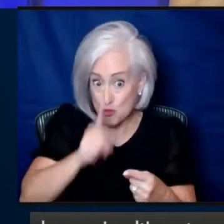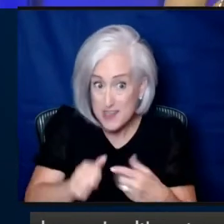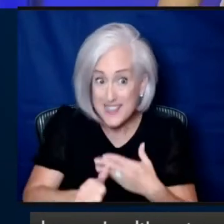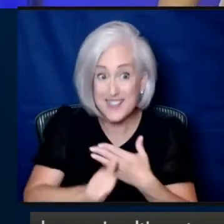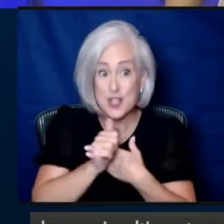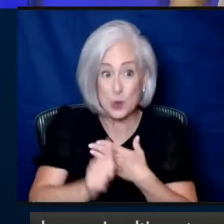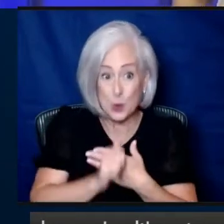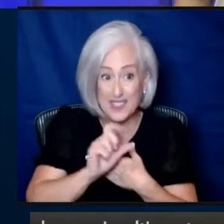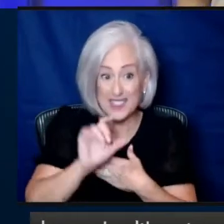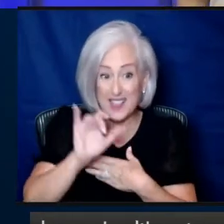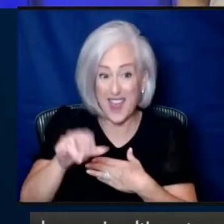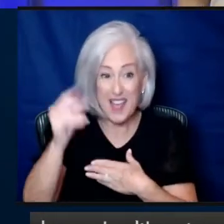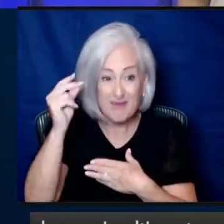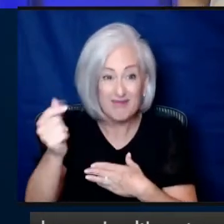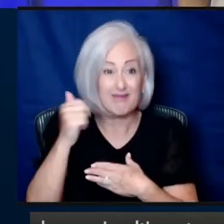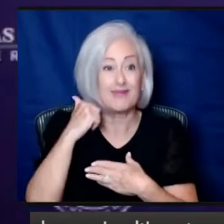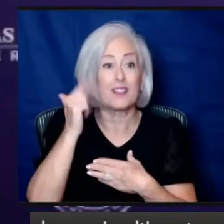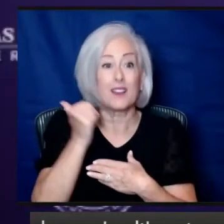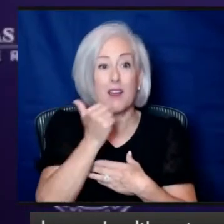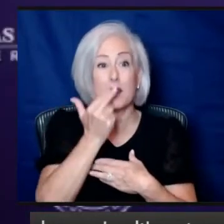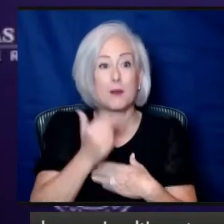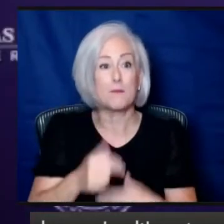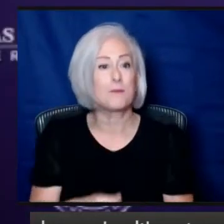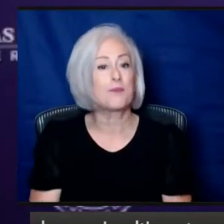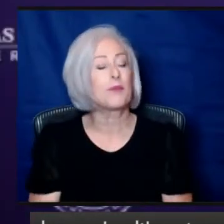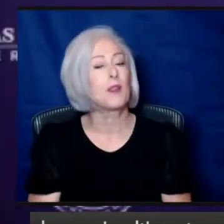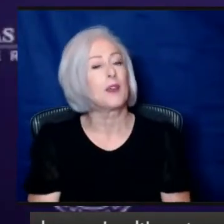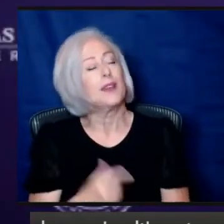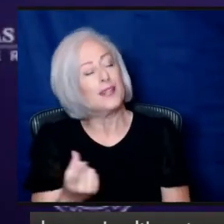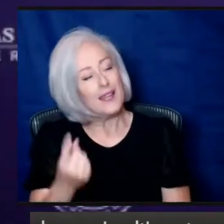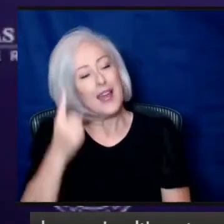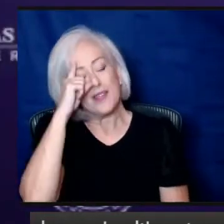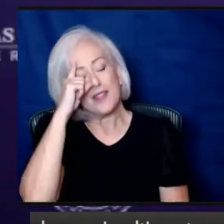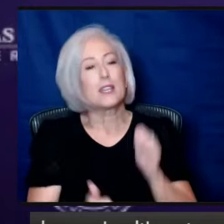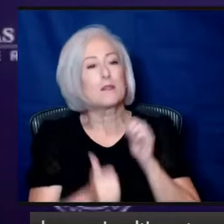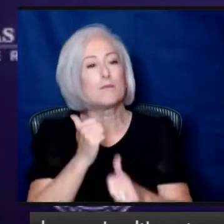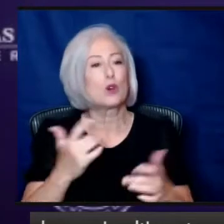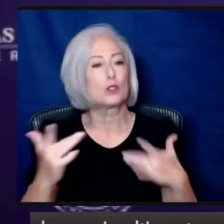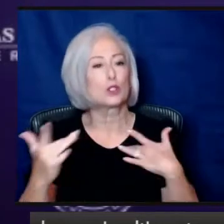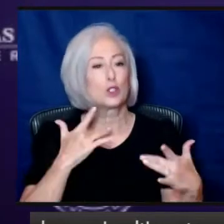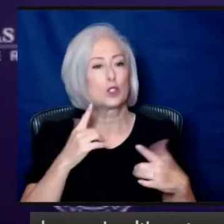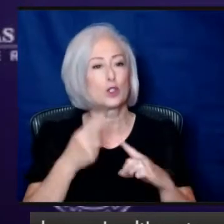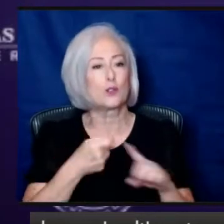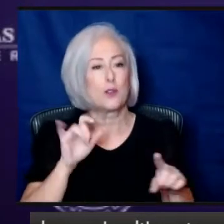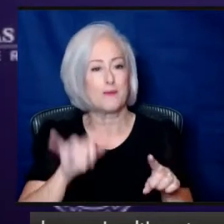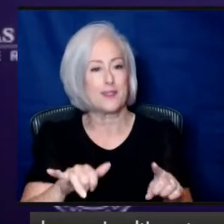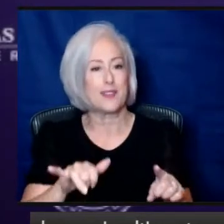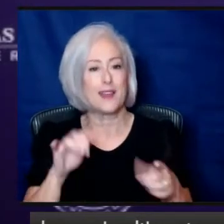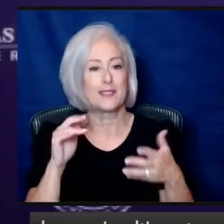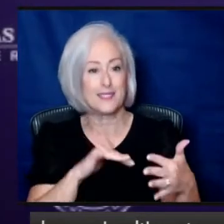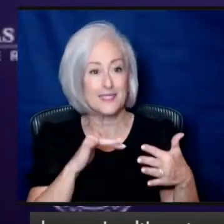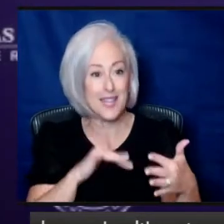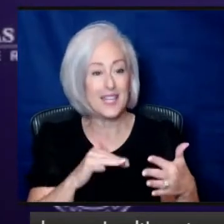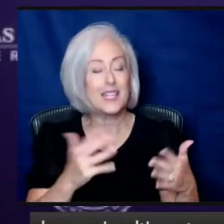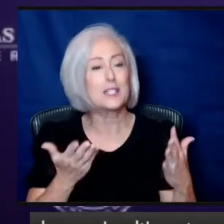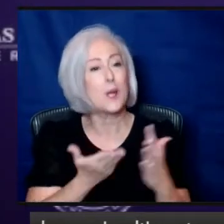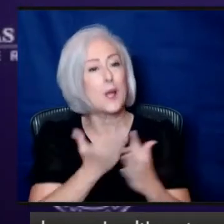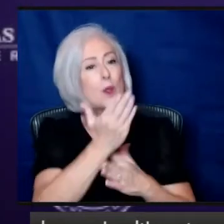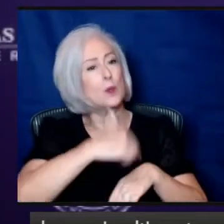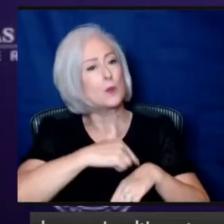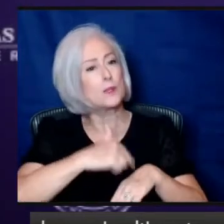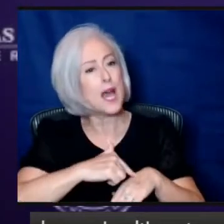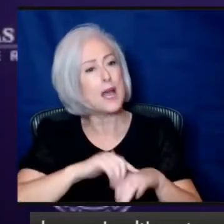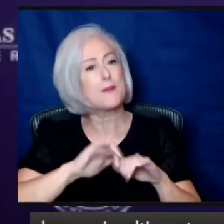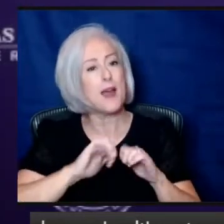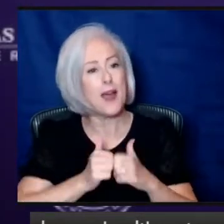that quick contact? Well, I think what we're mostly talking about from that evaluation is looking at over time how the bacteria can